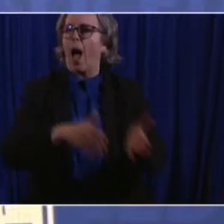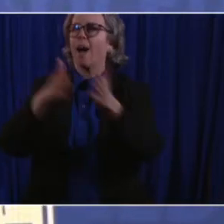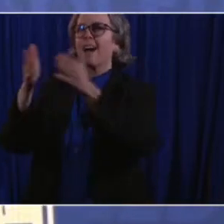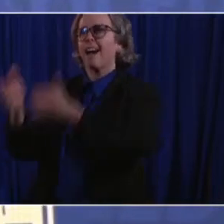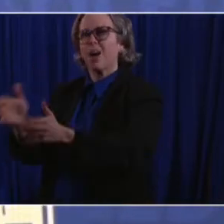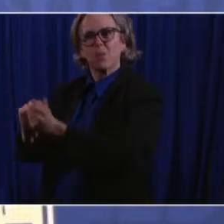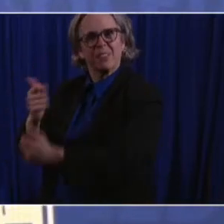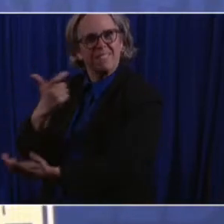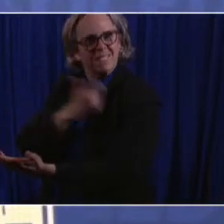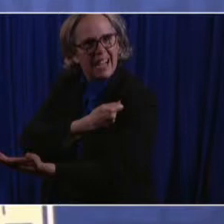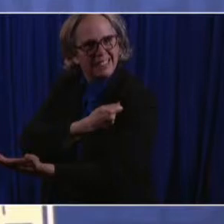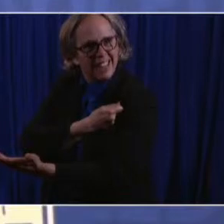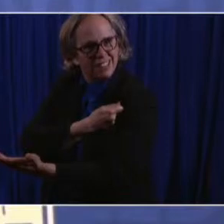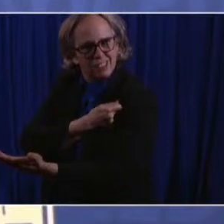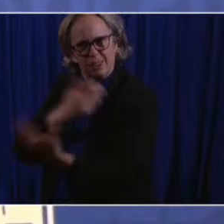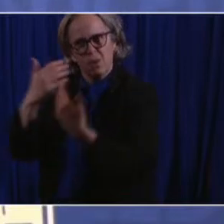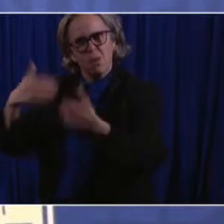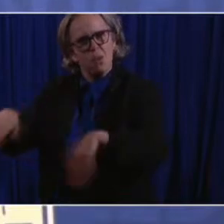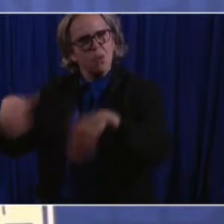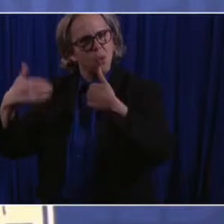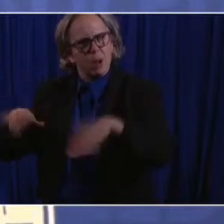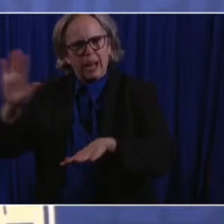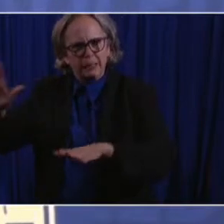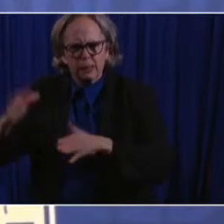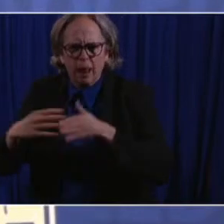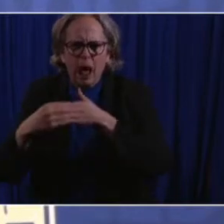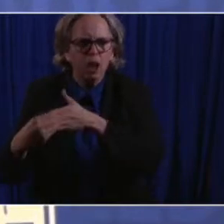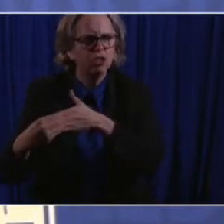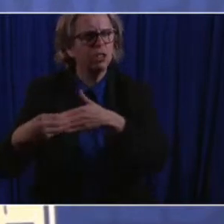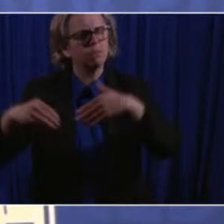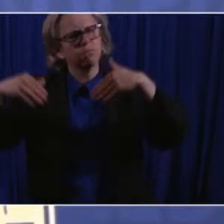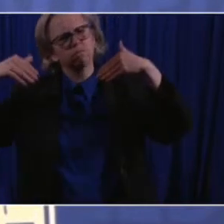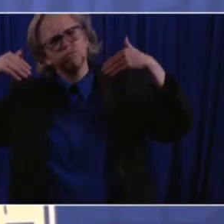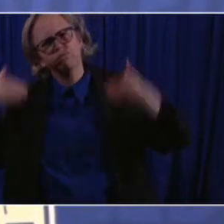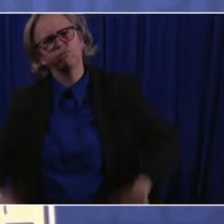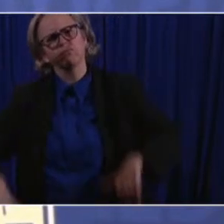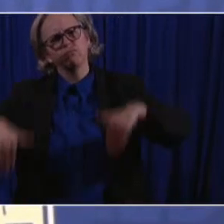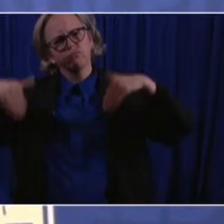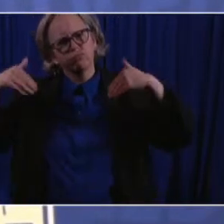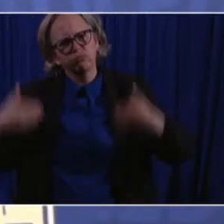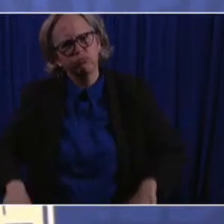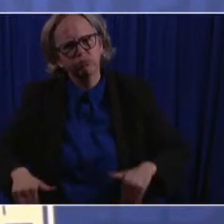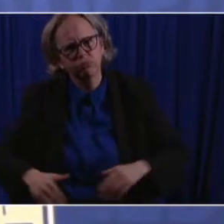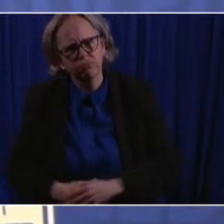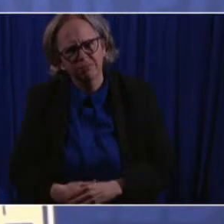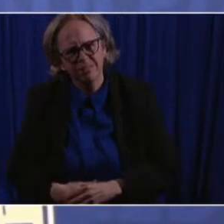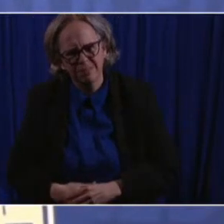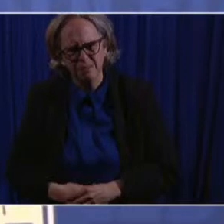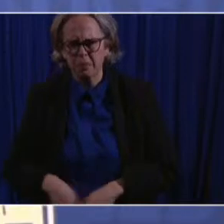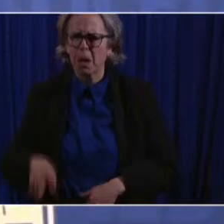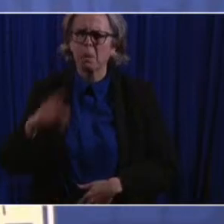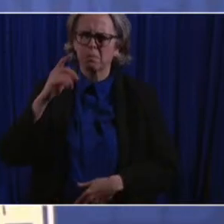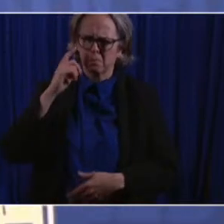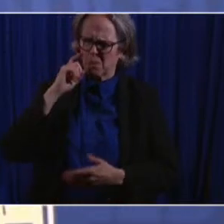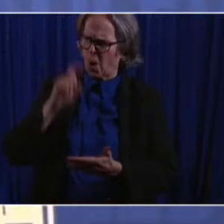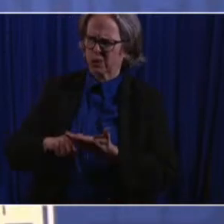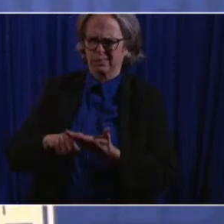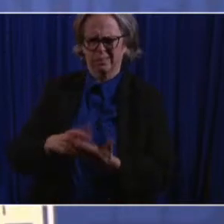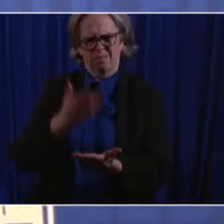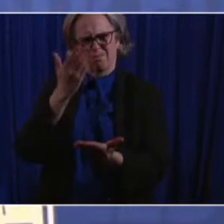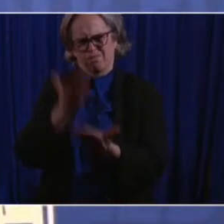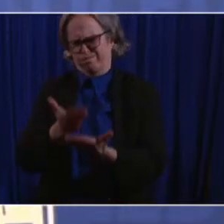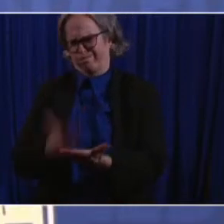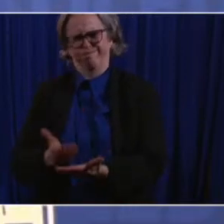evidence that success is occurring as it pertains to the coronavirus pandemic. However, as we'll hear